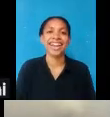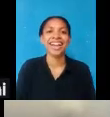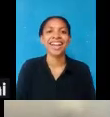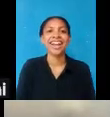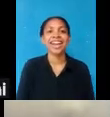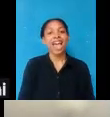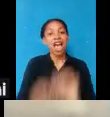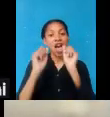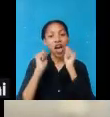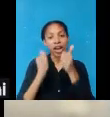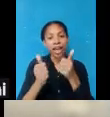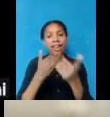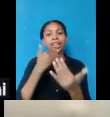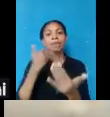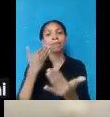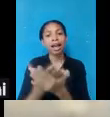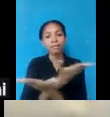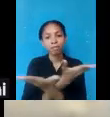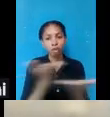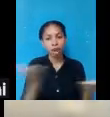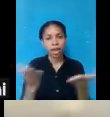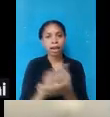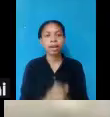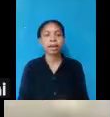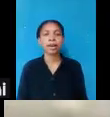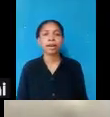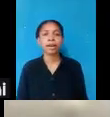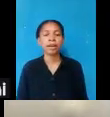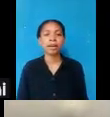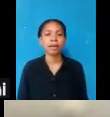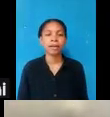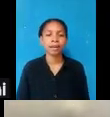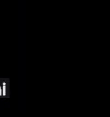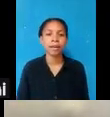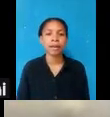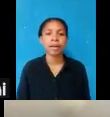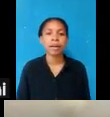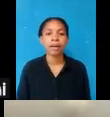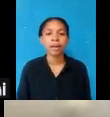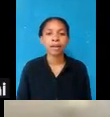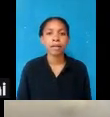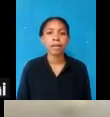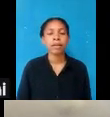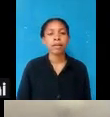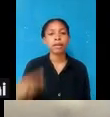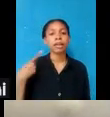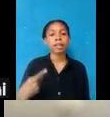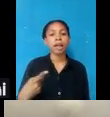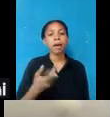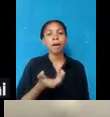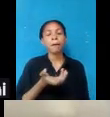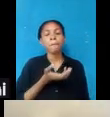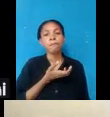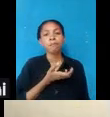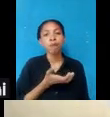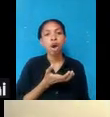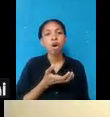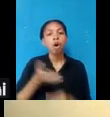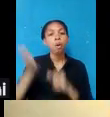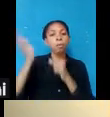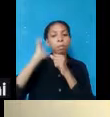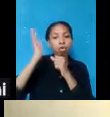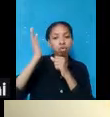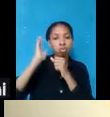All right, thank you everyone. But wait a minute, we have final announcement for you guys. If you'd like to revisit today's